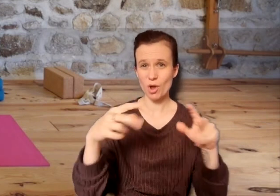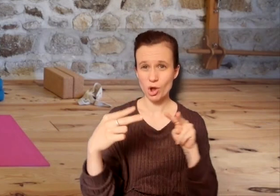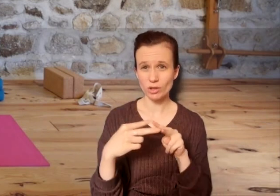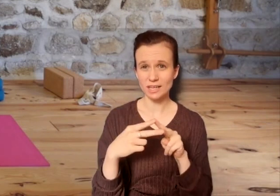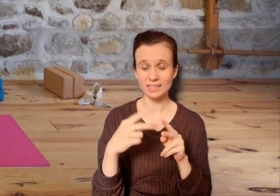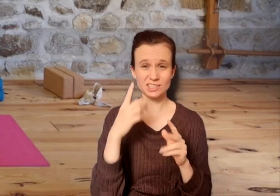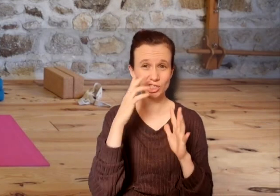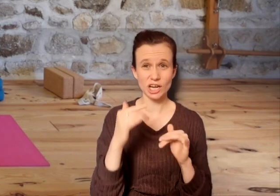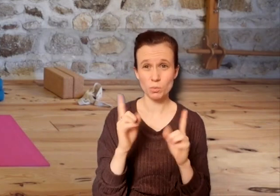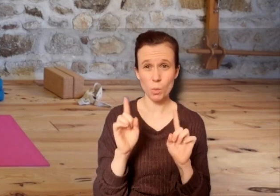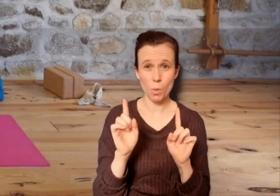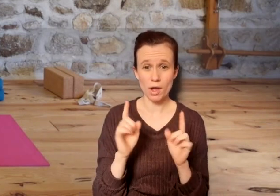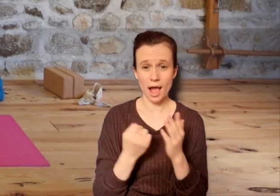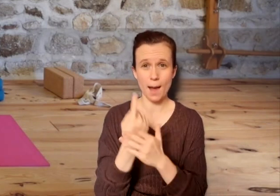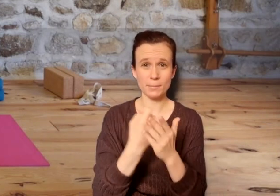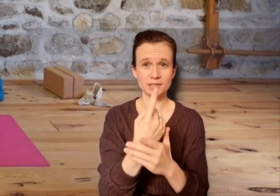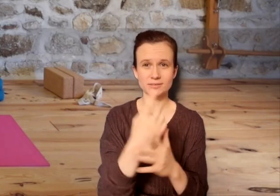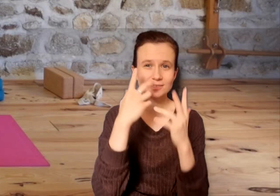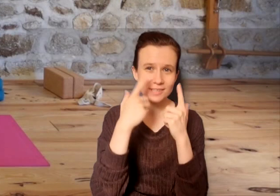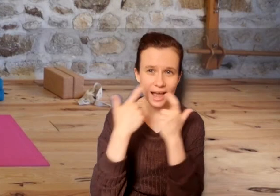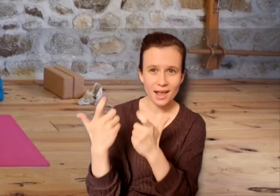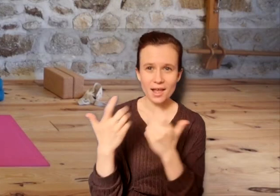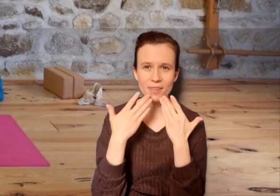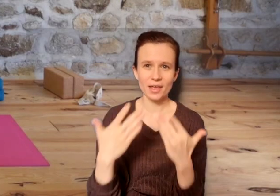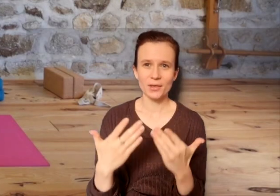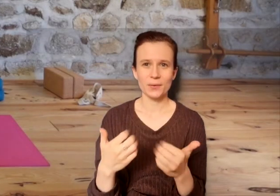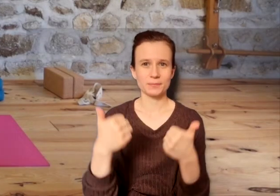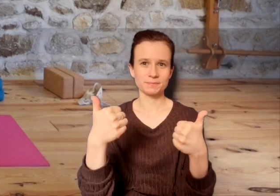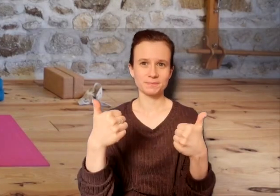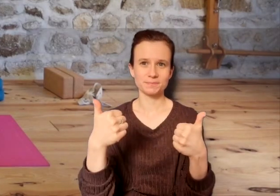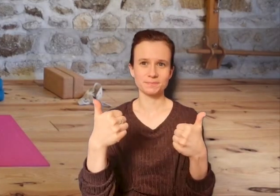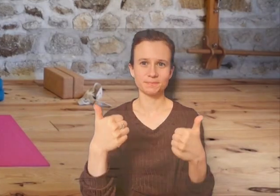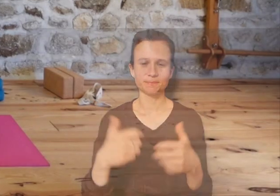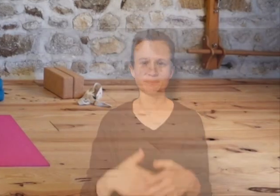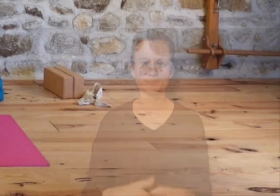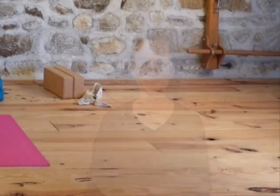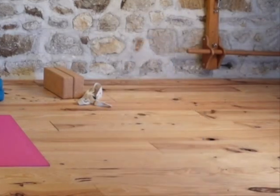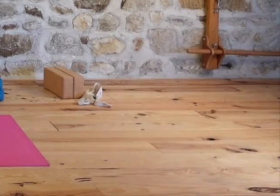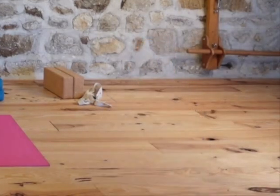Keep in contact and see what else we've got happening. Take care. Thank you very much.